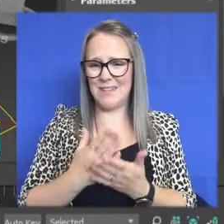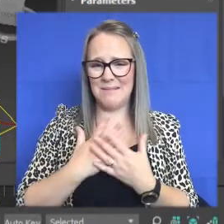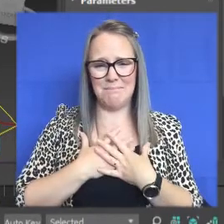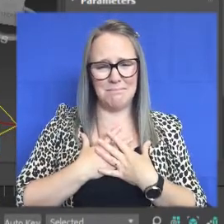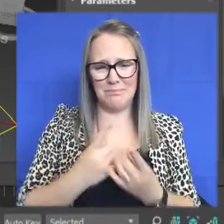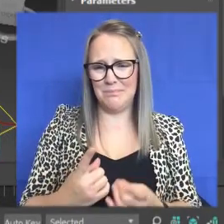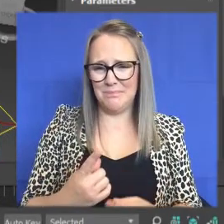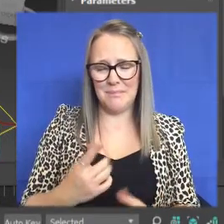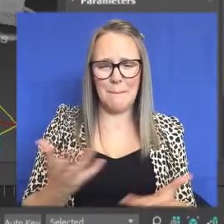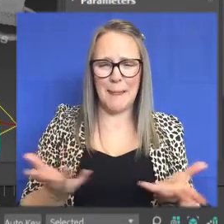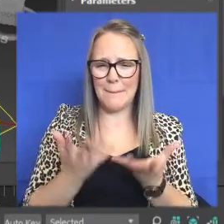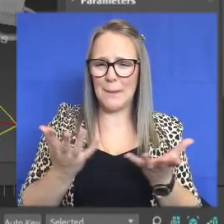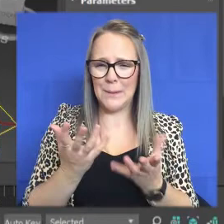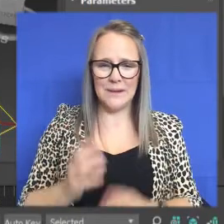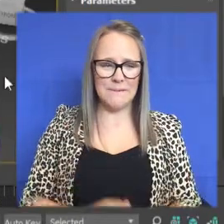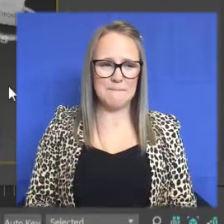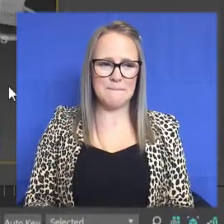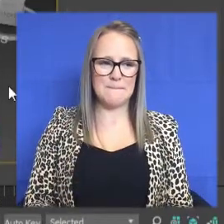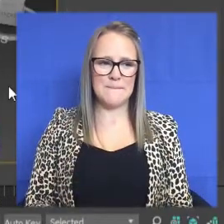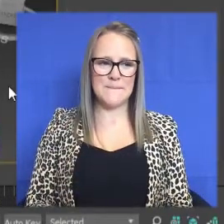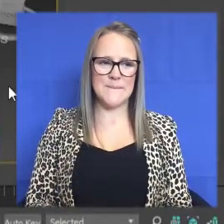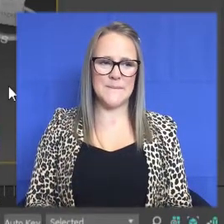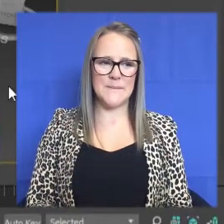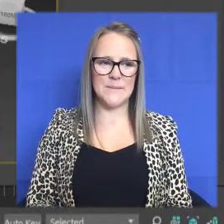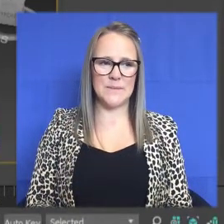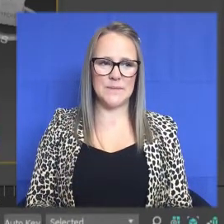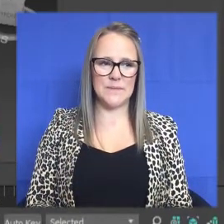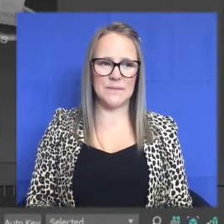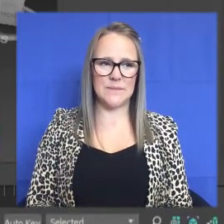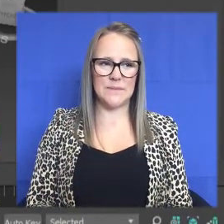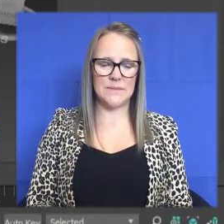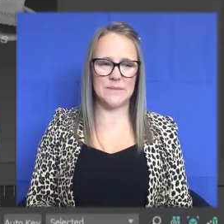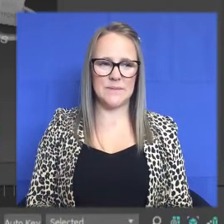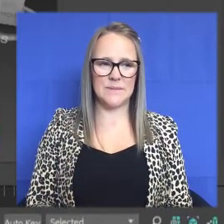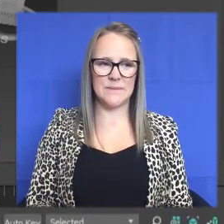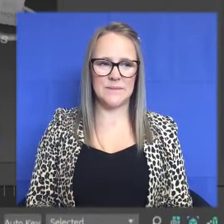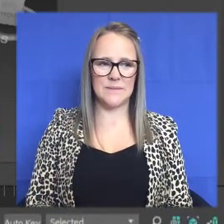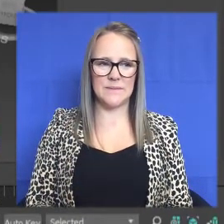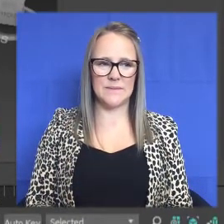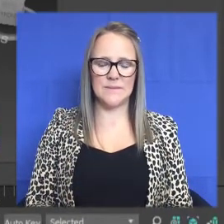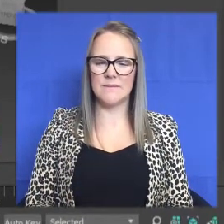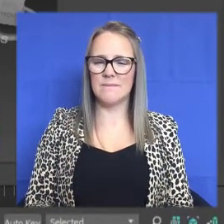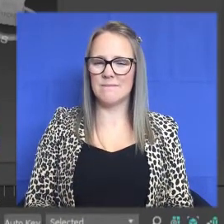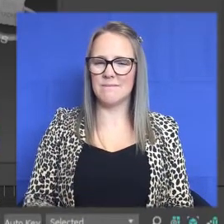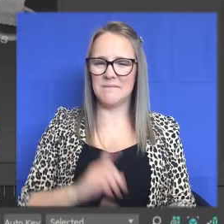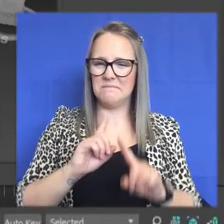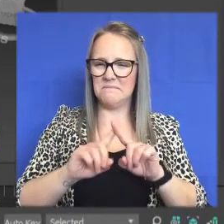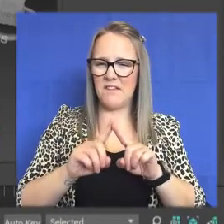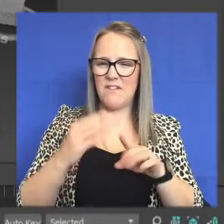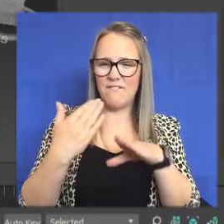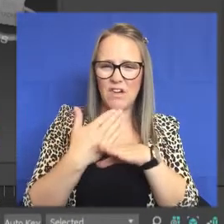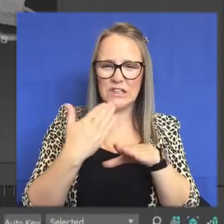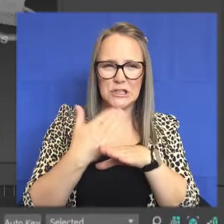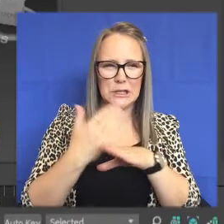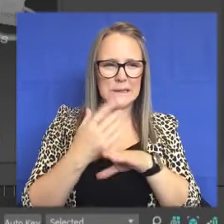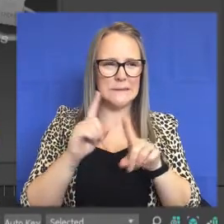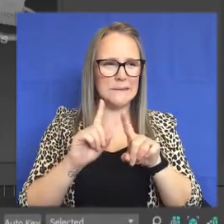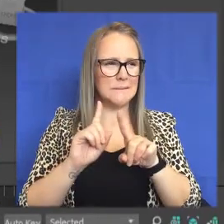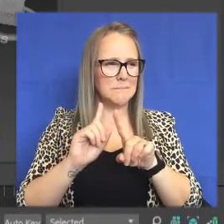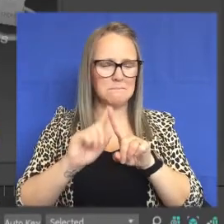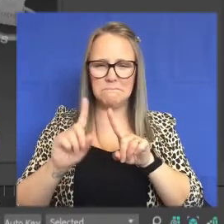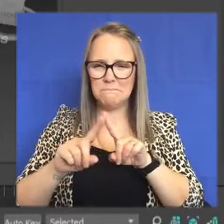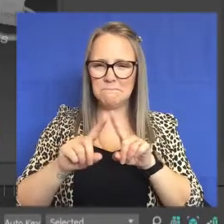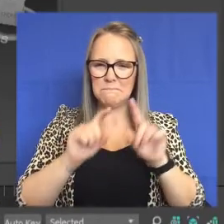if you see fit for that. Okay, you can change all these functions and just get used to the